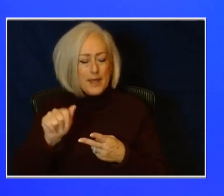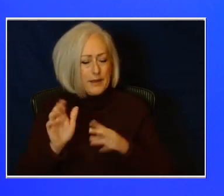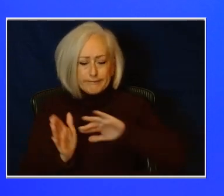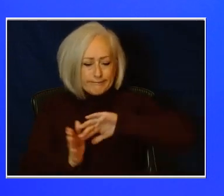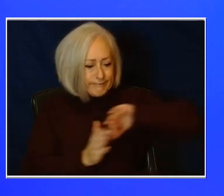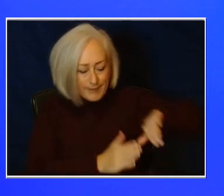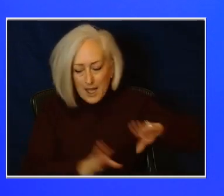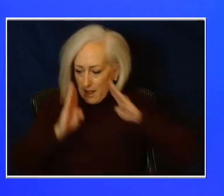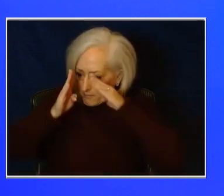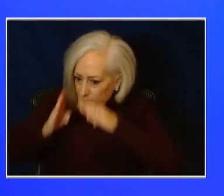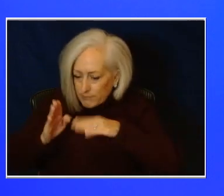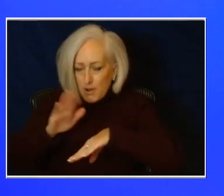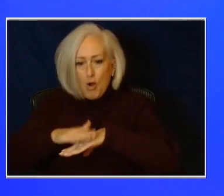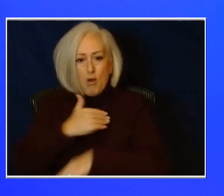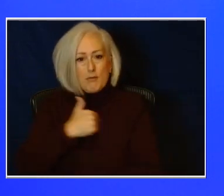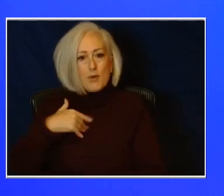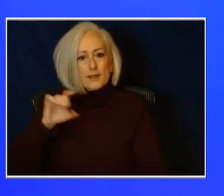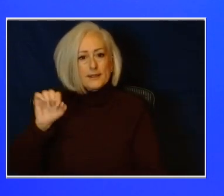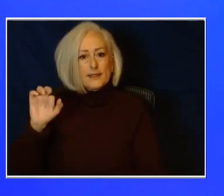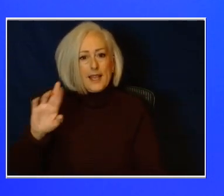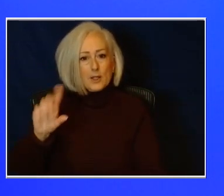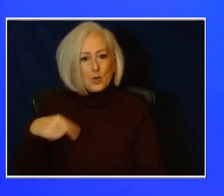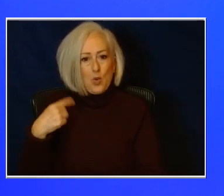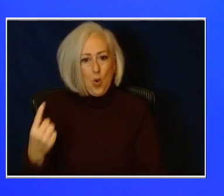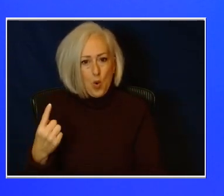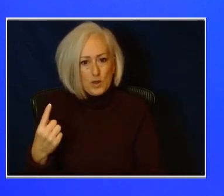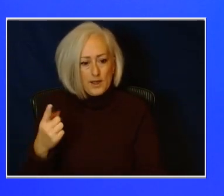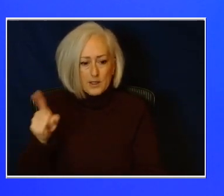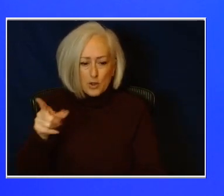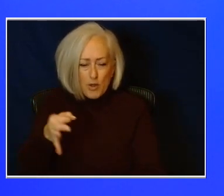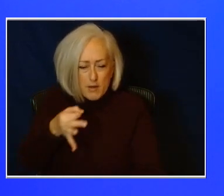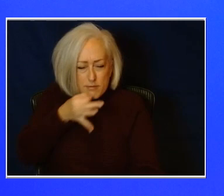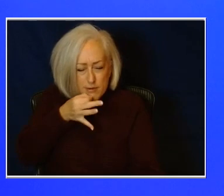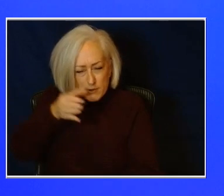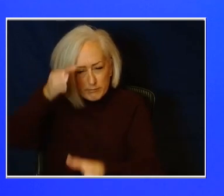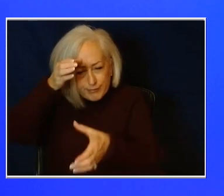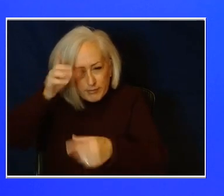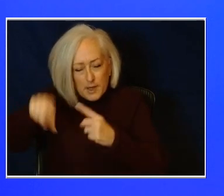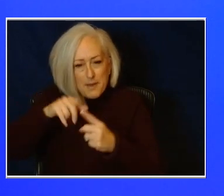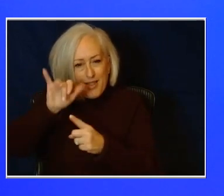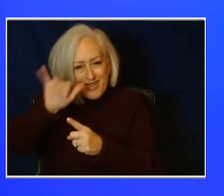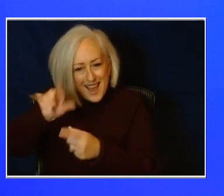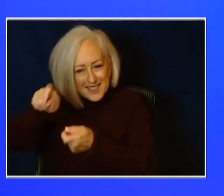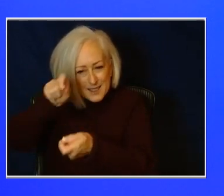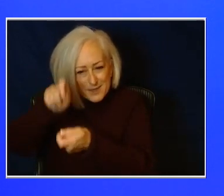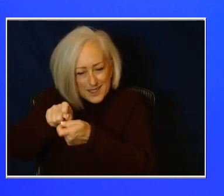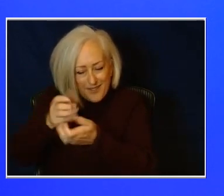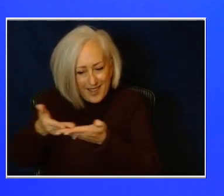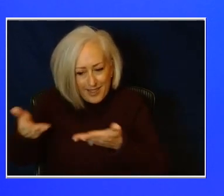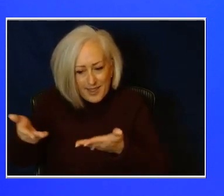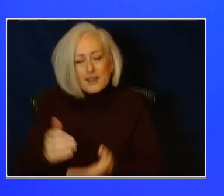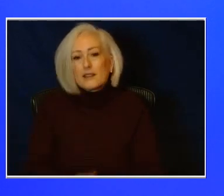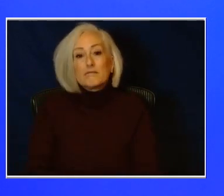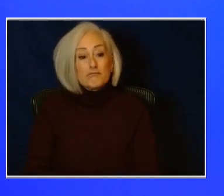cutting edge of taking care of a very specific type of patient, and that makes a